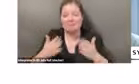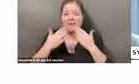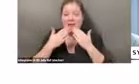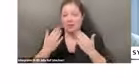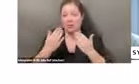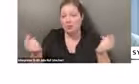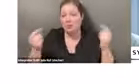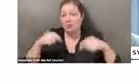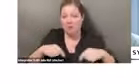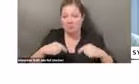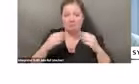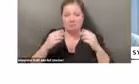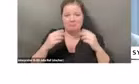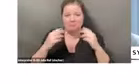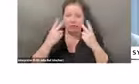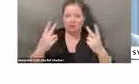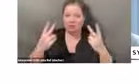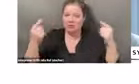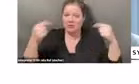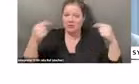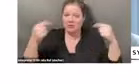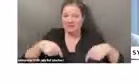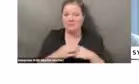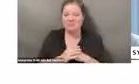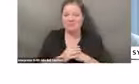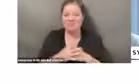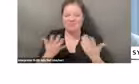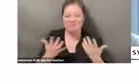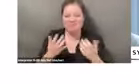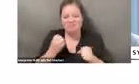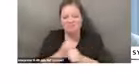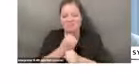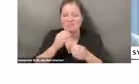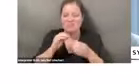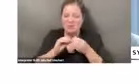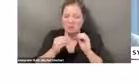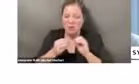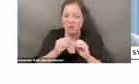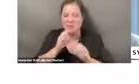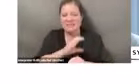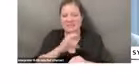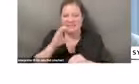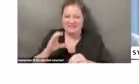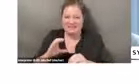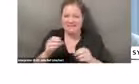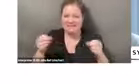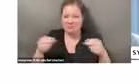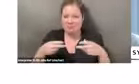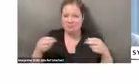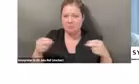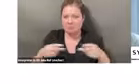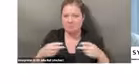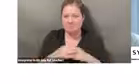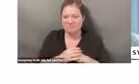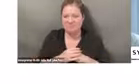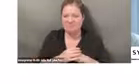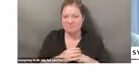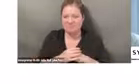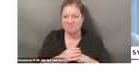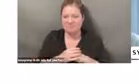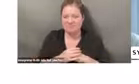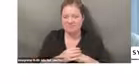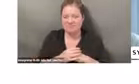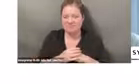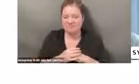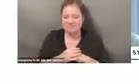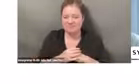have problems with our captioning, and we will. This is not working, so I will do.